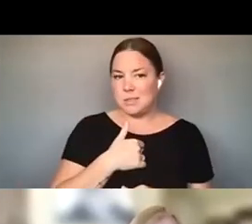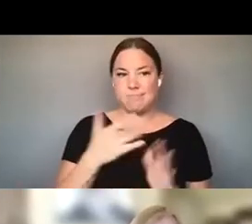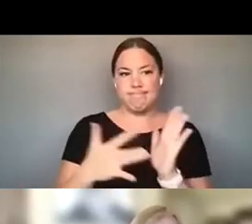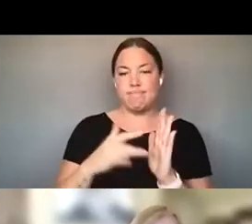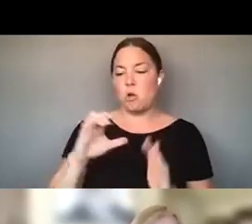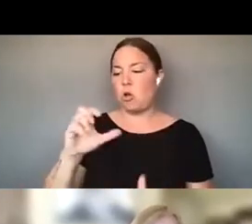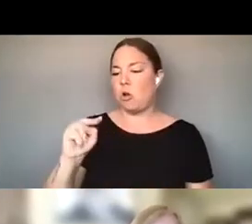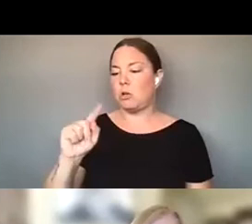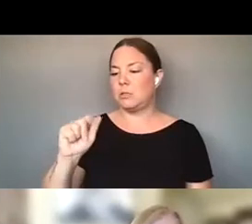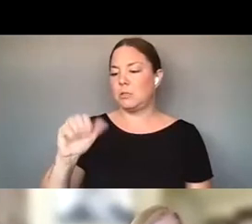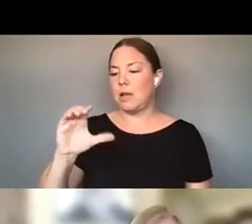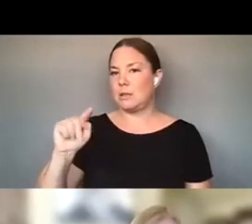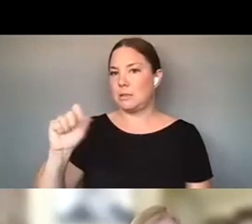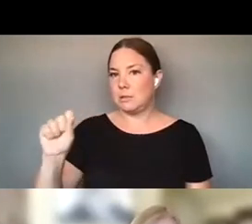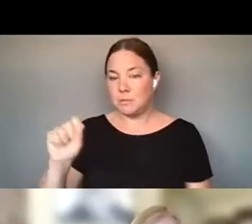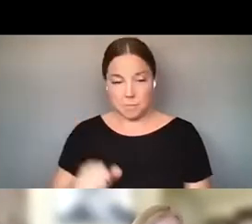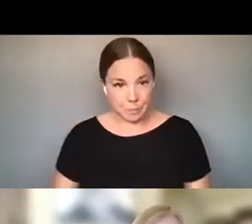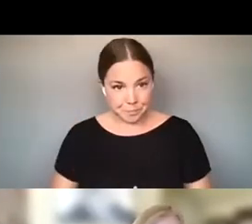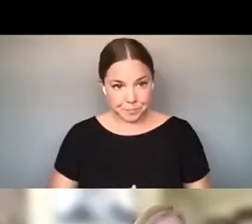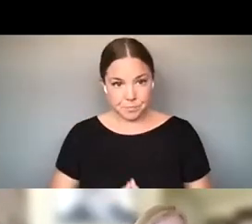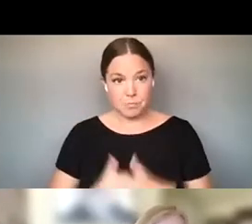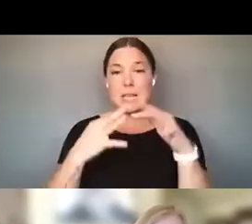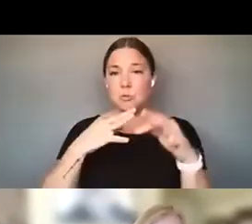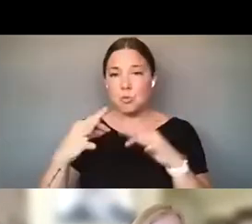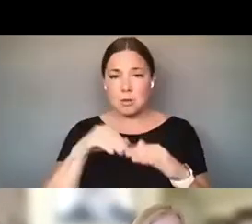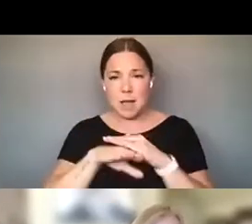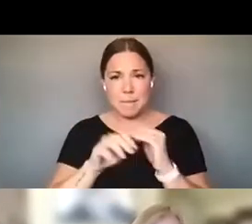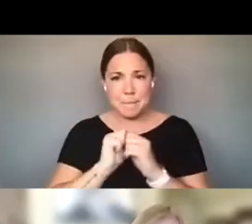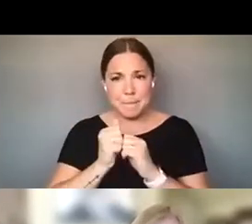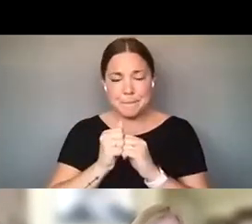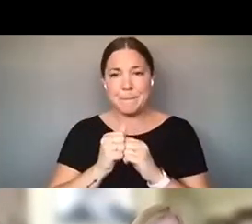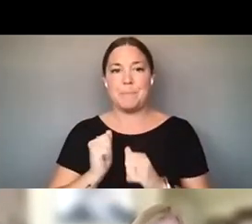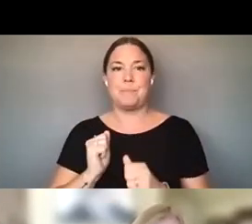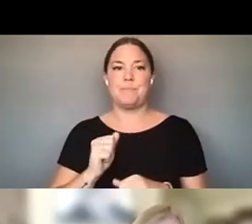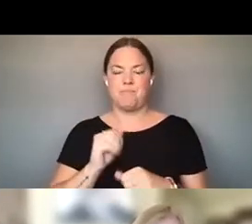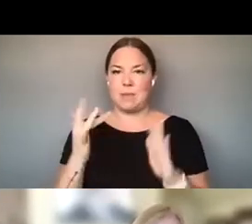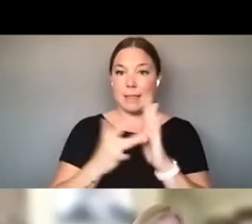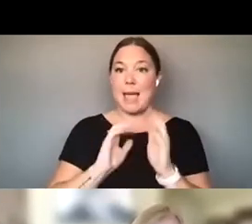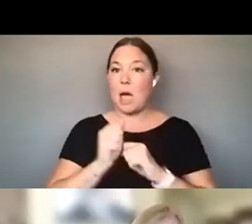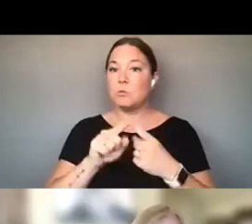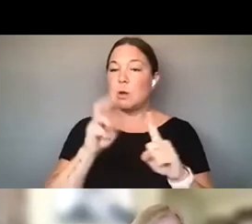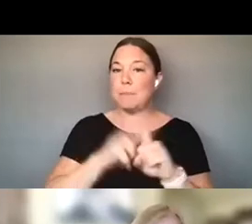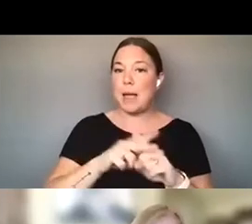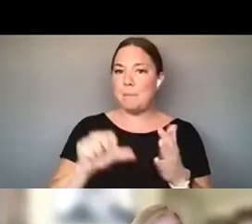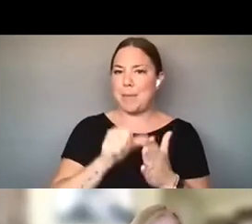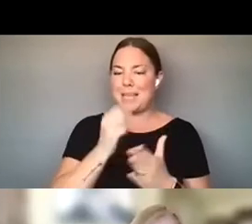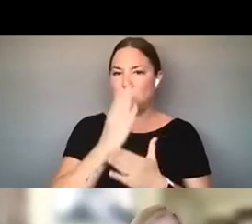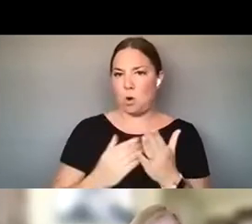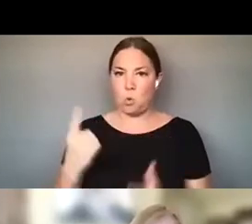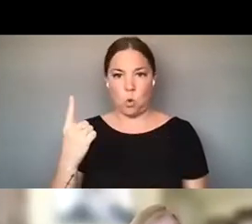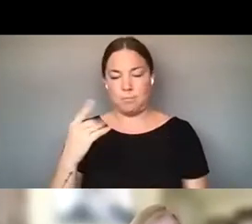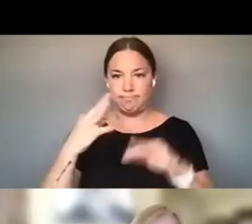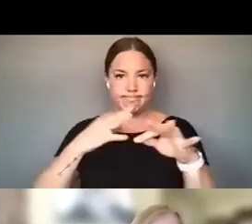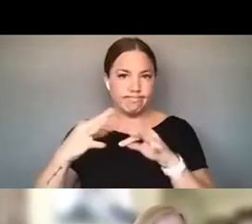access the application instructions, please go to how to apply page. Part one instructions will